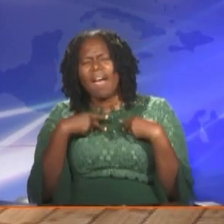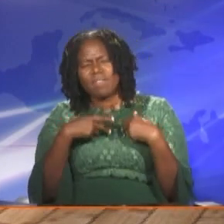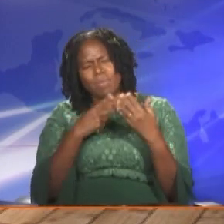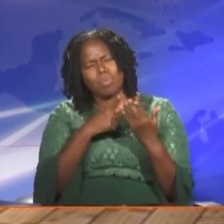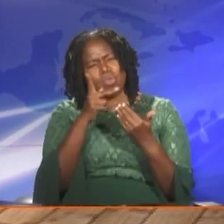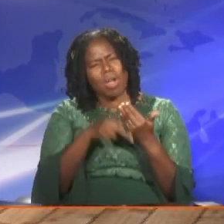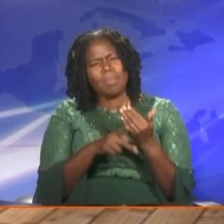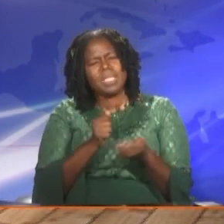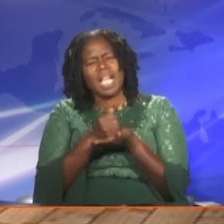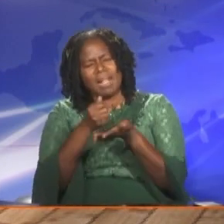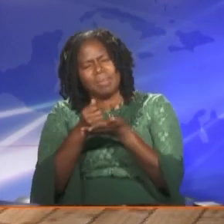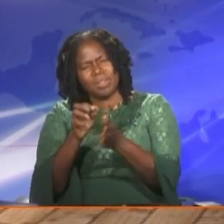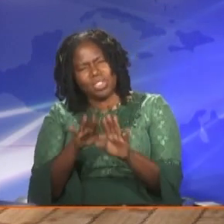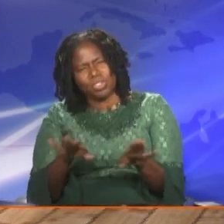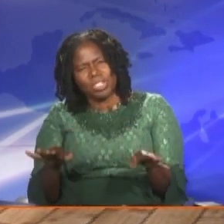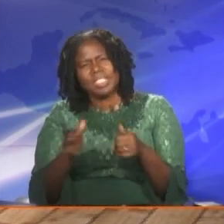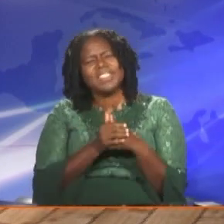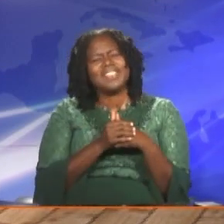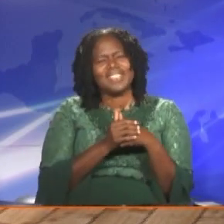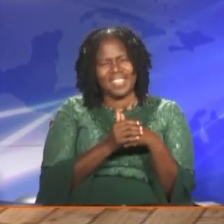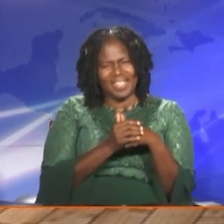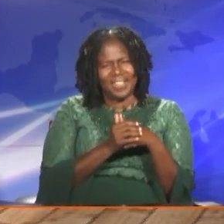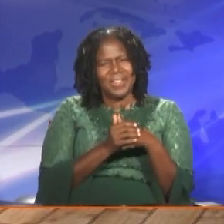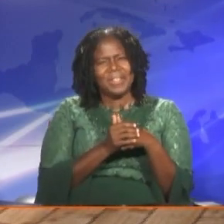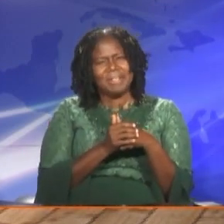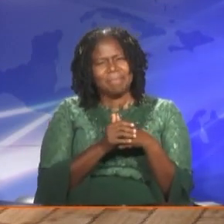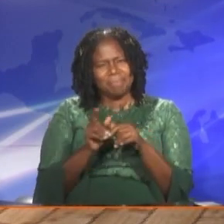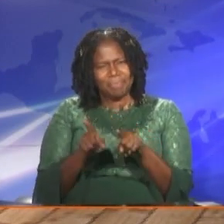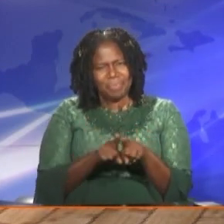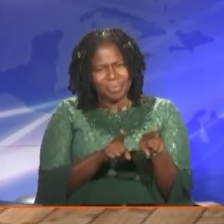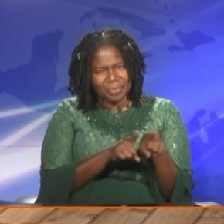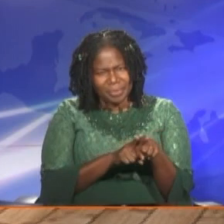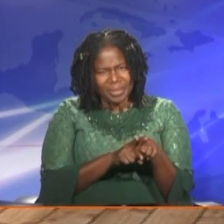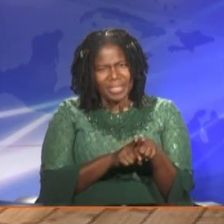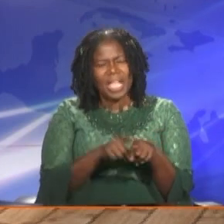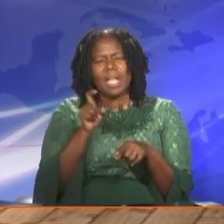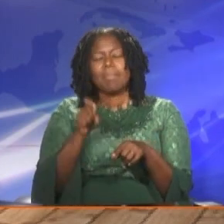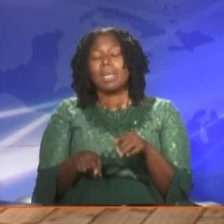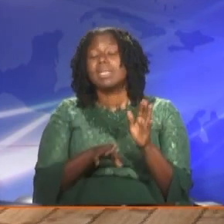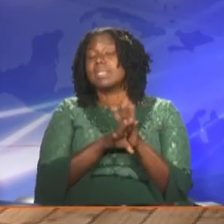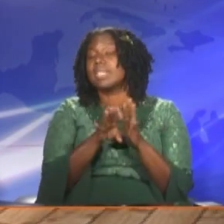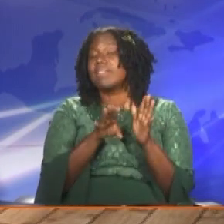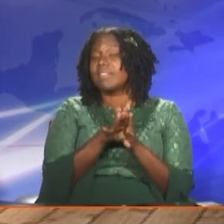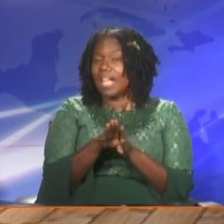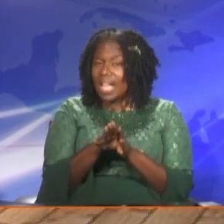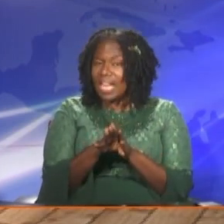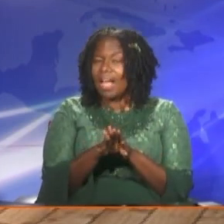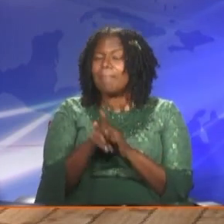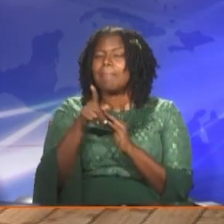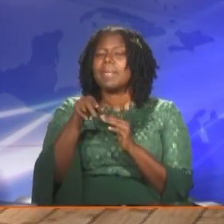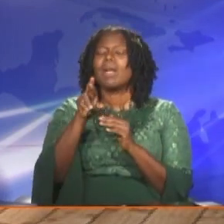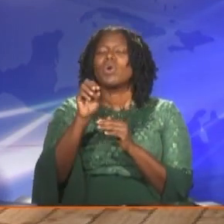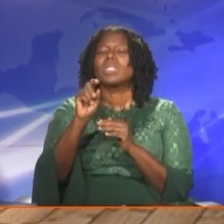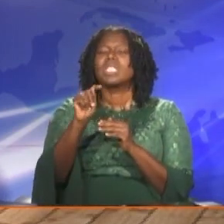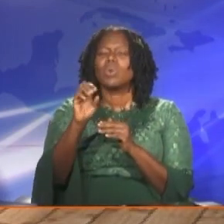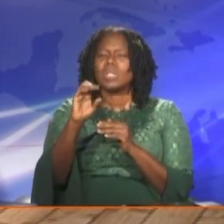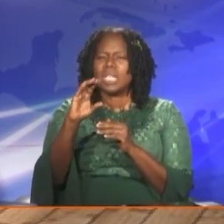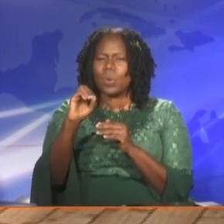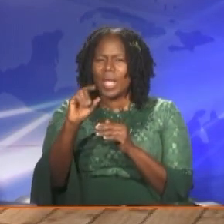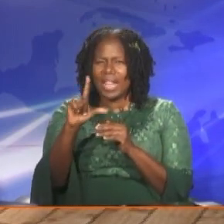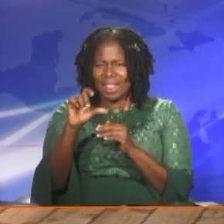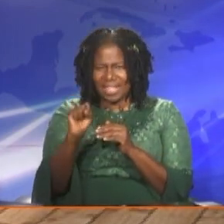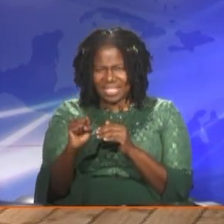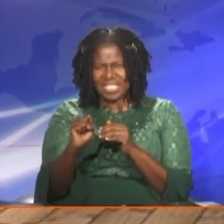it. And the fourth subcommittee is also responsible for developing protocols. So protocols